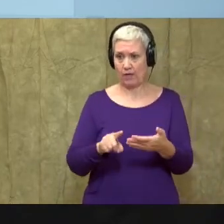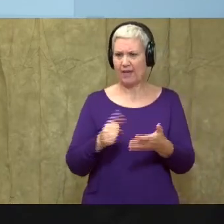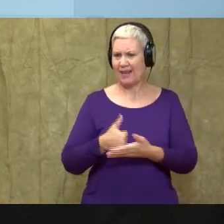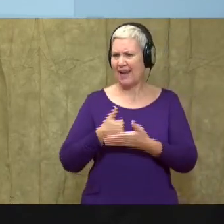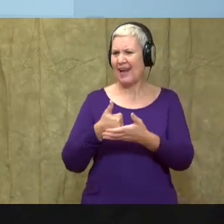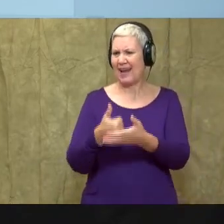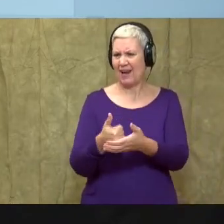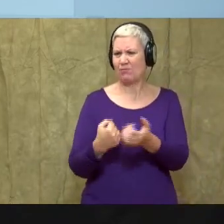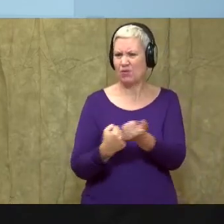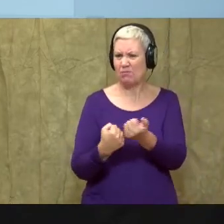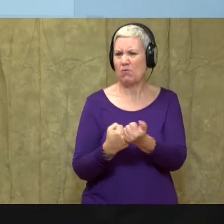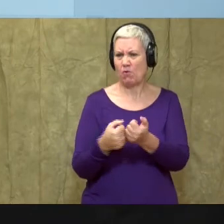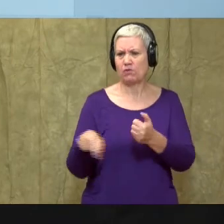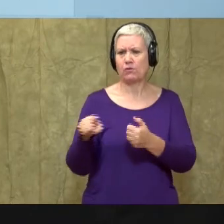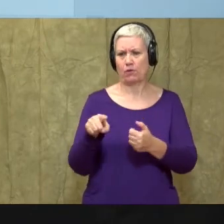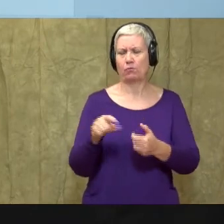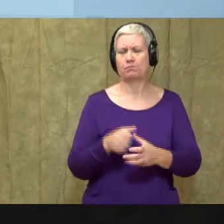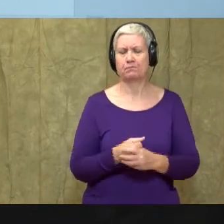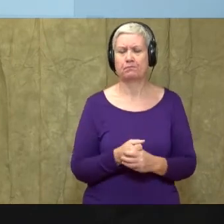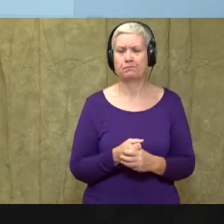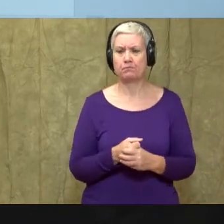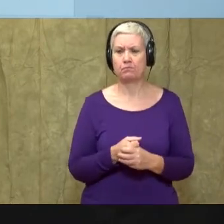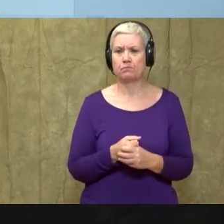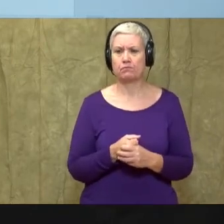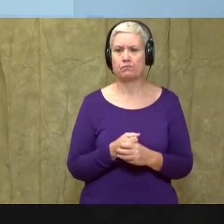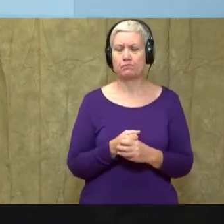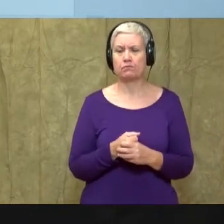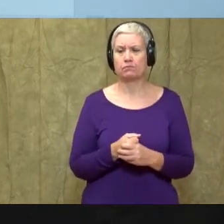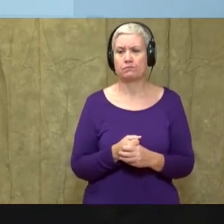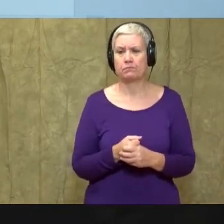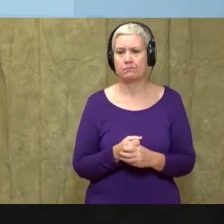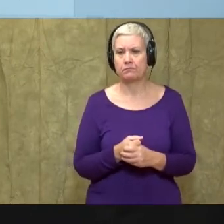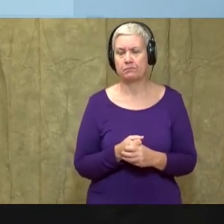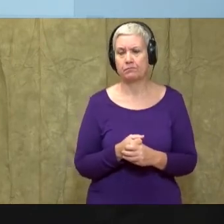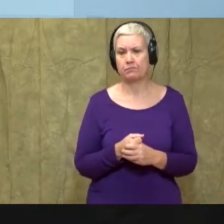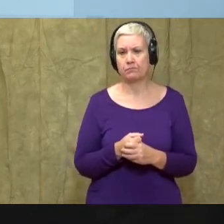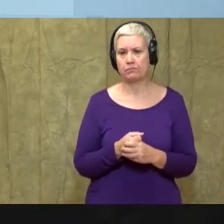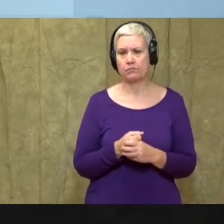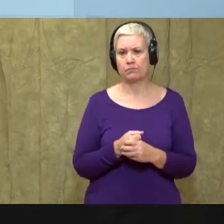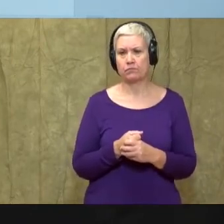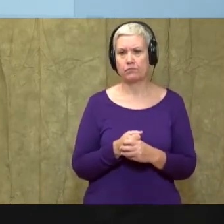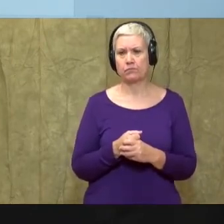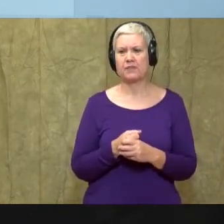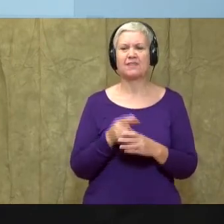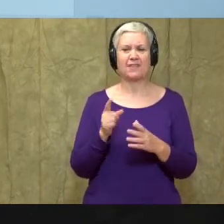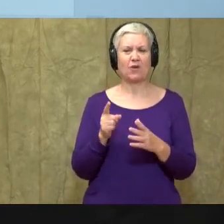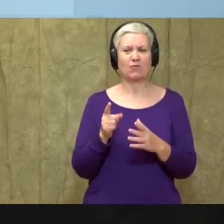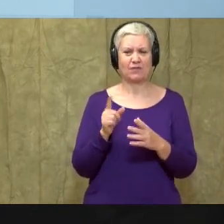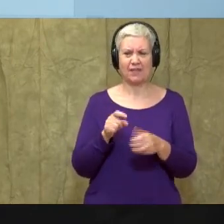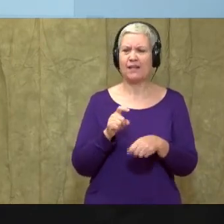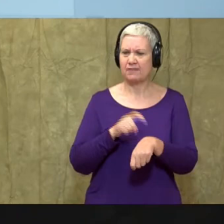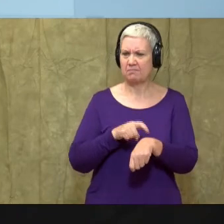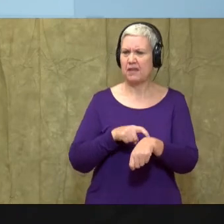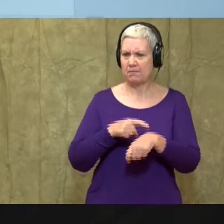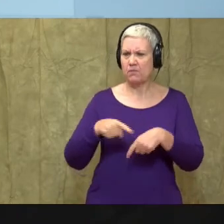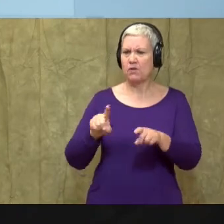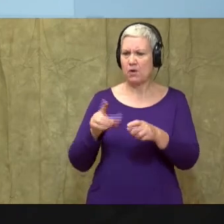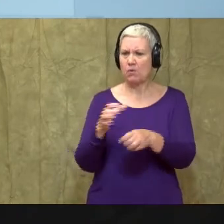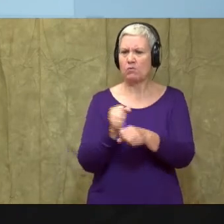extra practice that will help you in the work that you are doing. So I'm going to give you just a second to grab that.